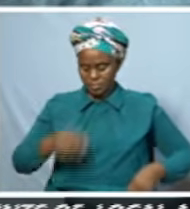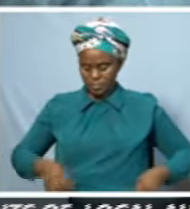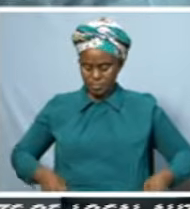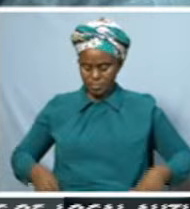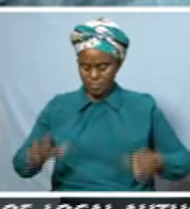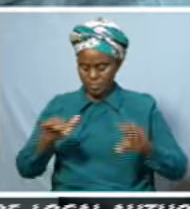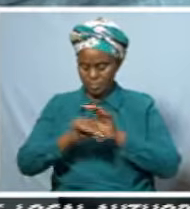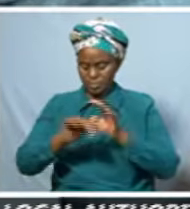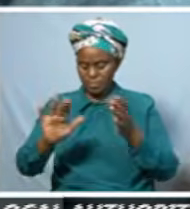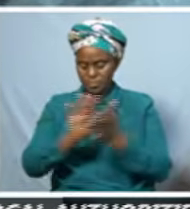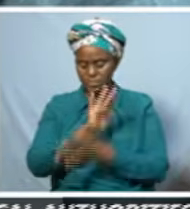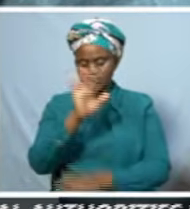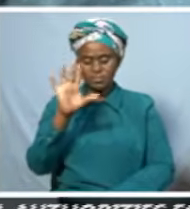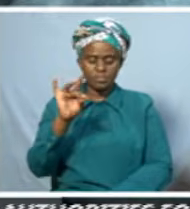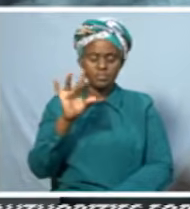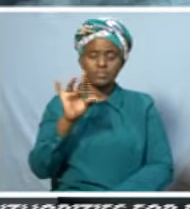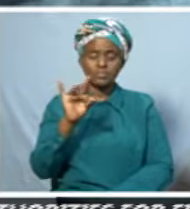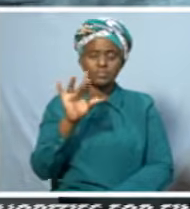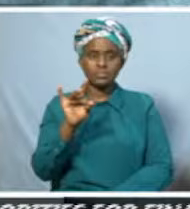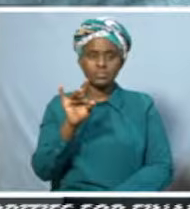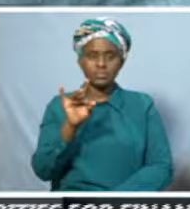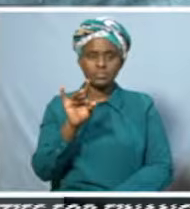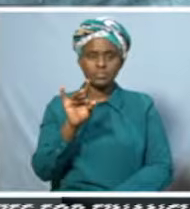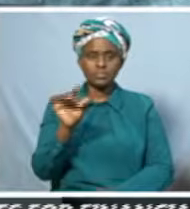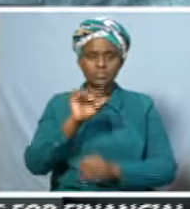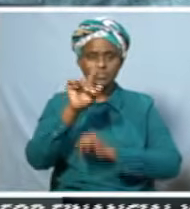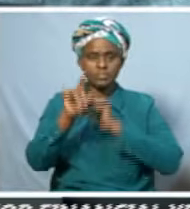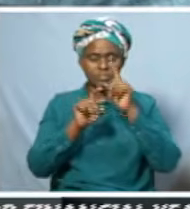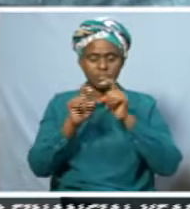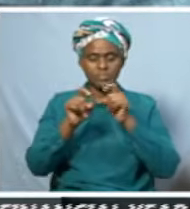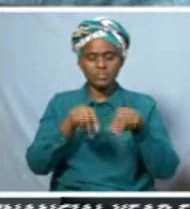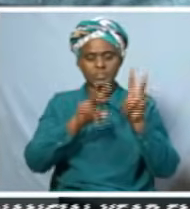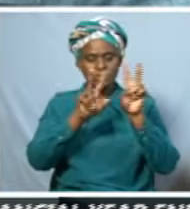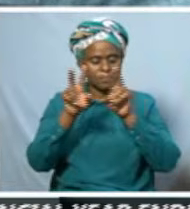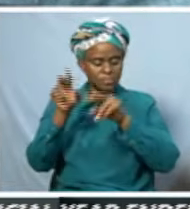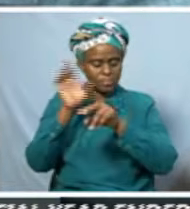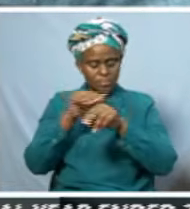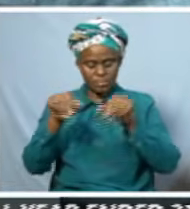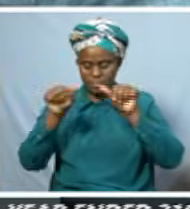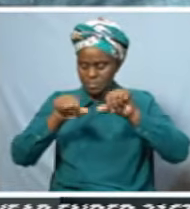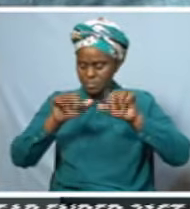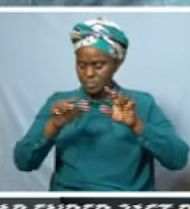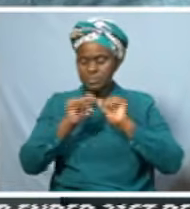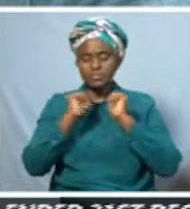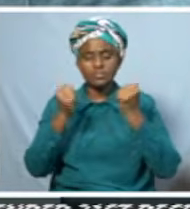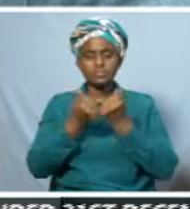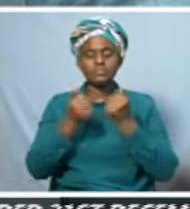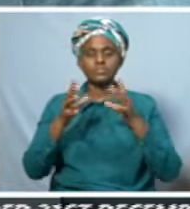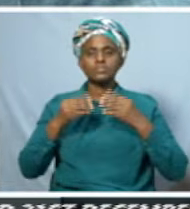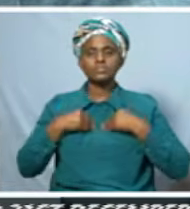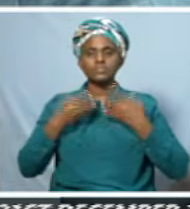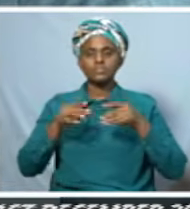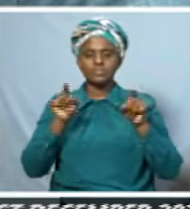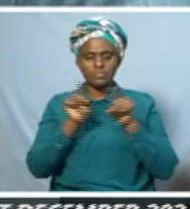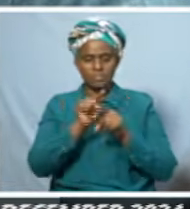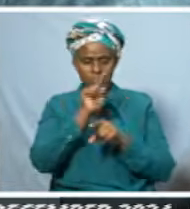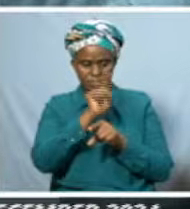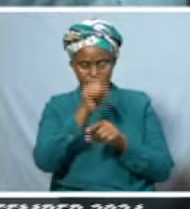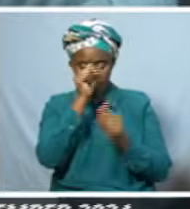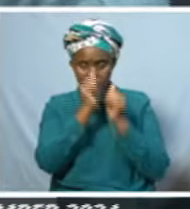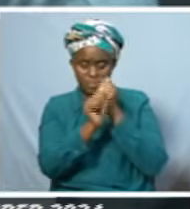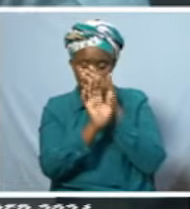page 8 question. Okay. The observations of the Auditor General acknowledged, and this was